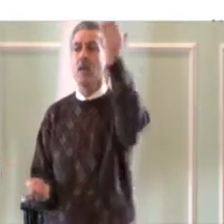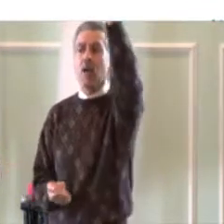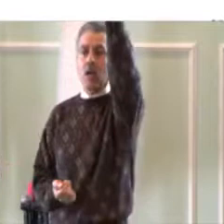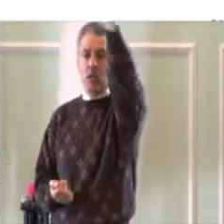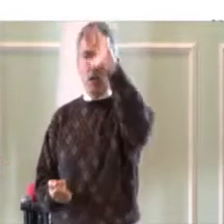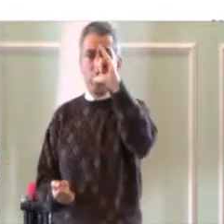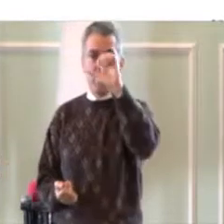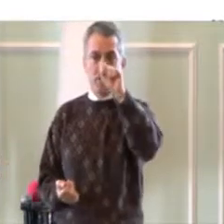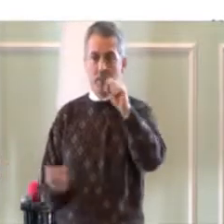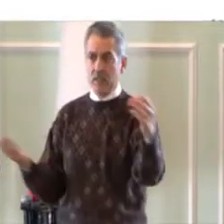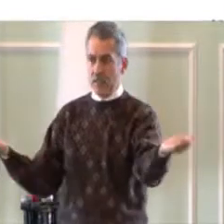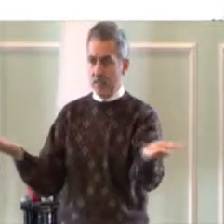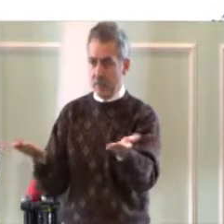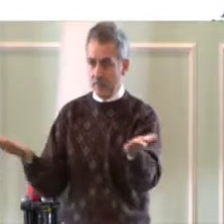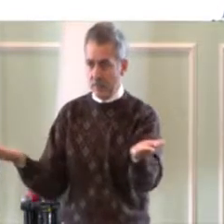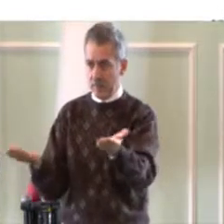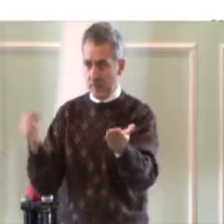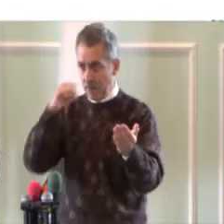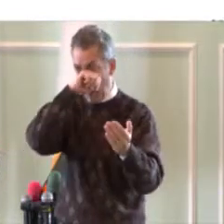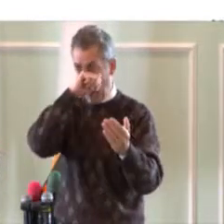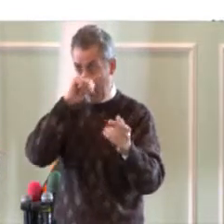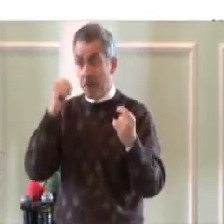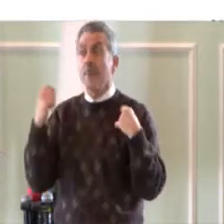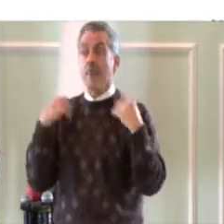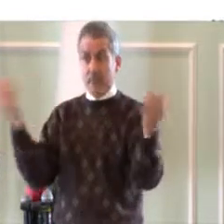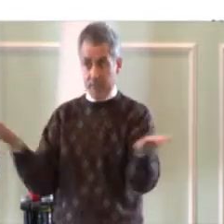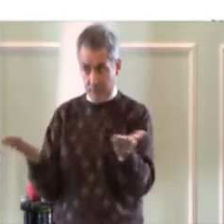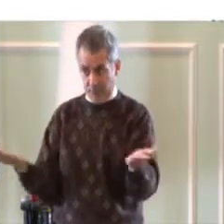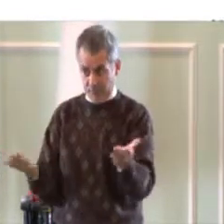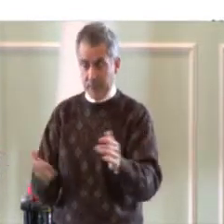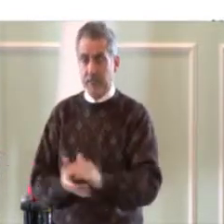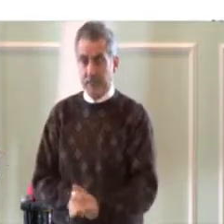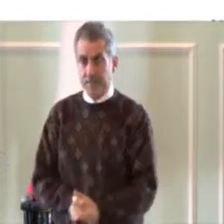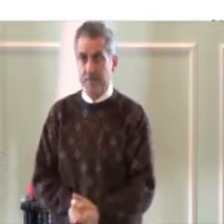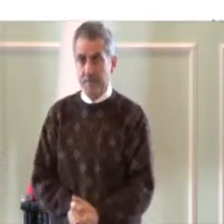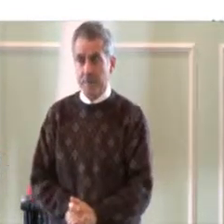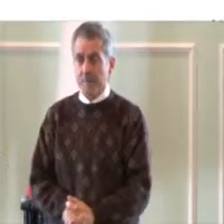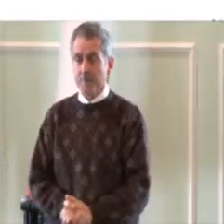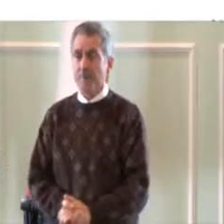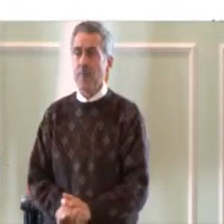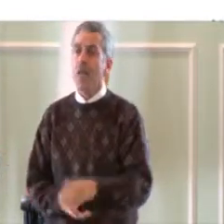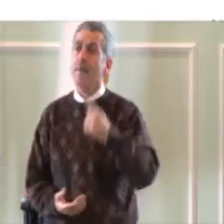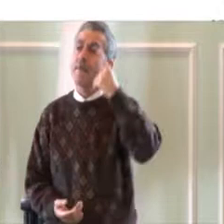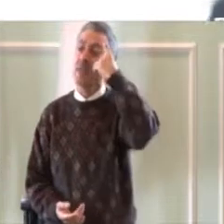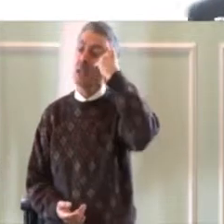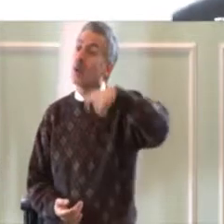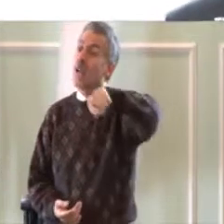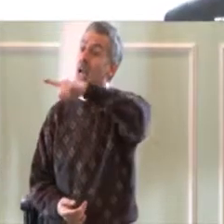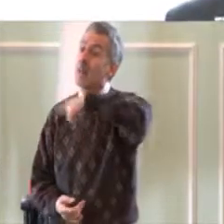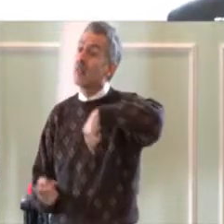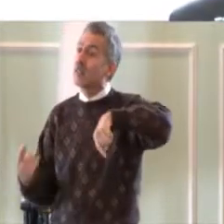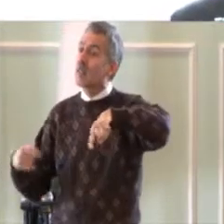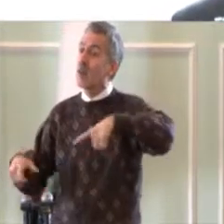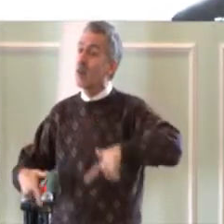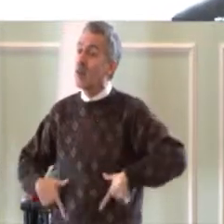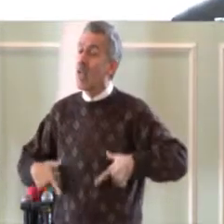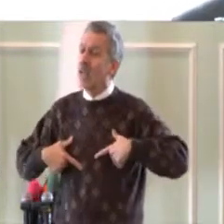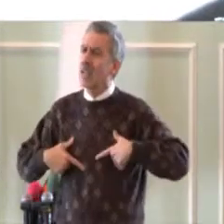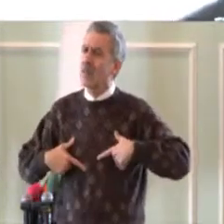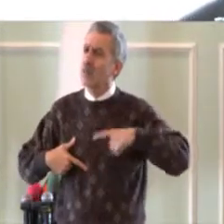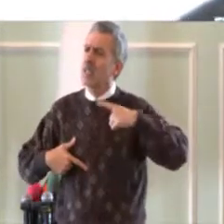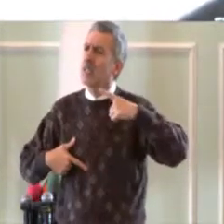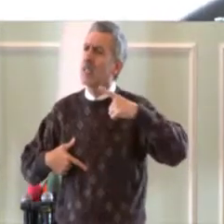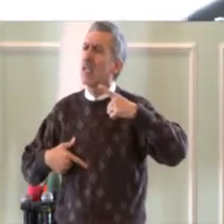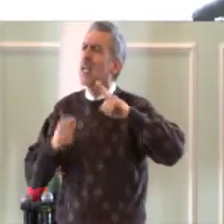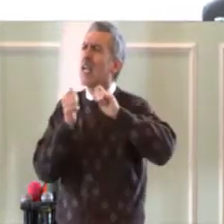here. God is present. Sometimes, because of what happens in our life, we think that God is